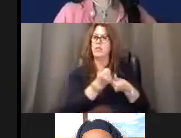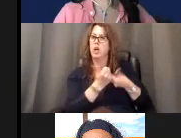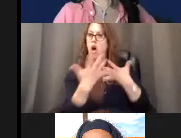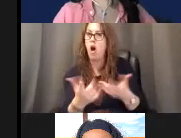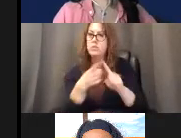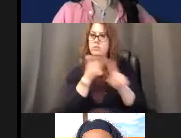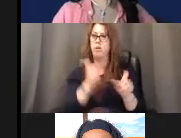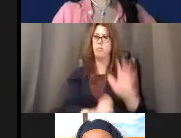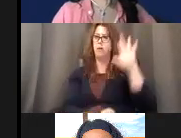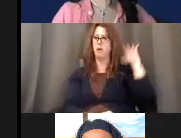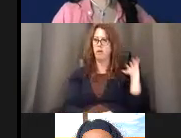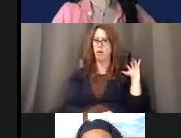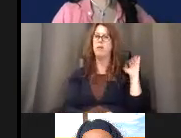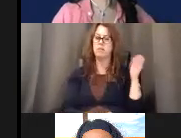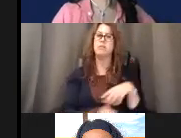are